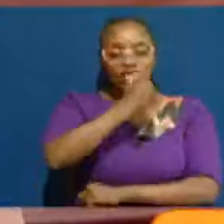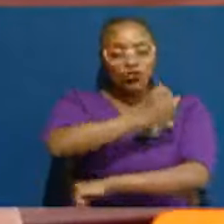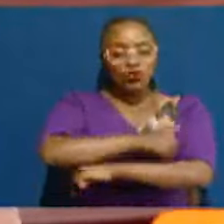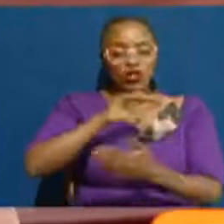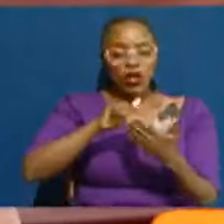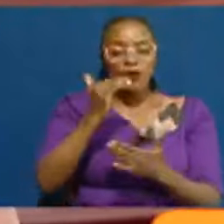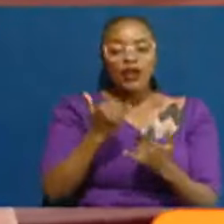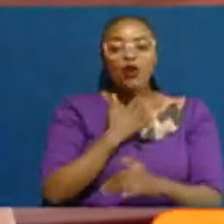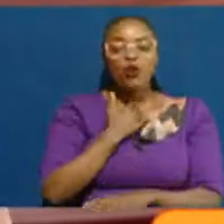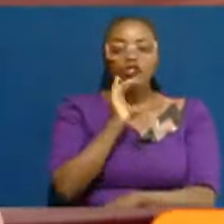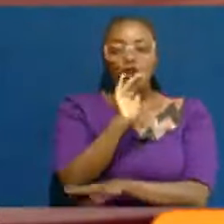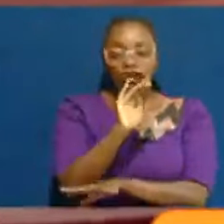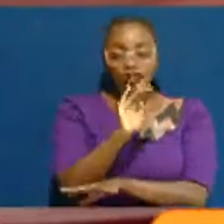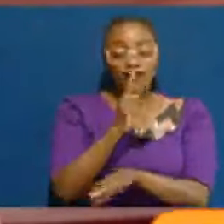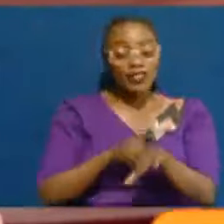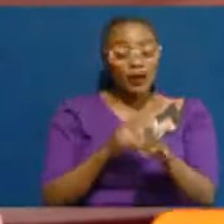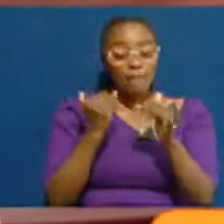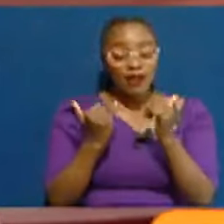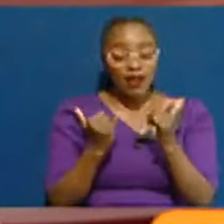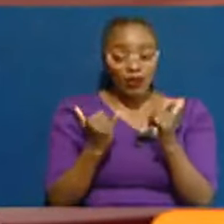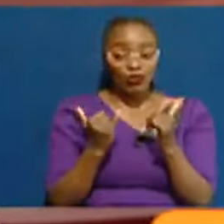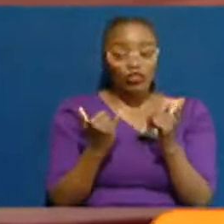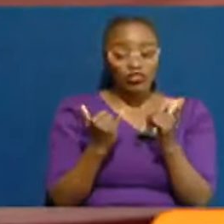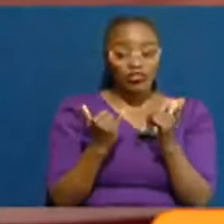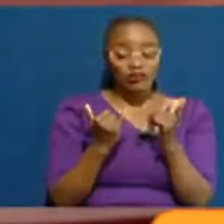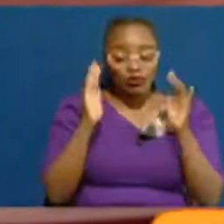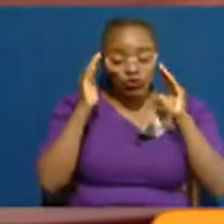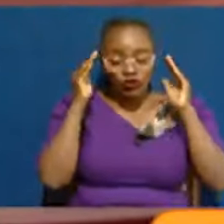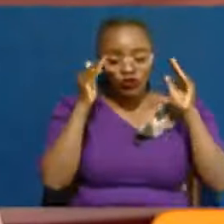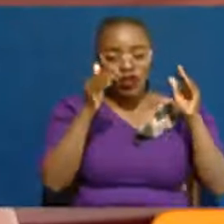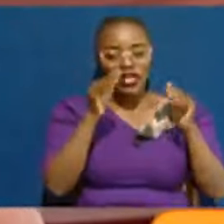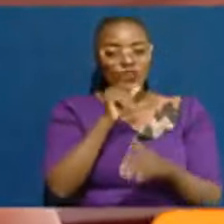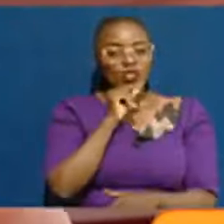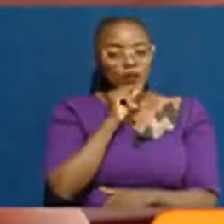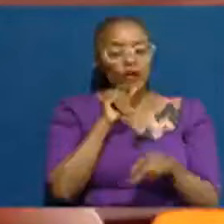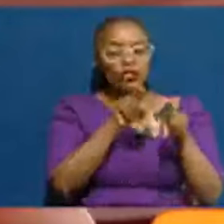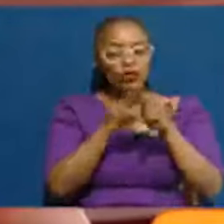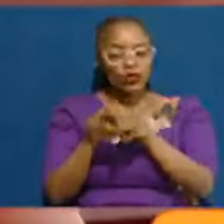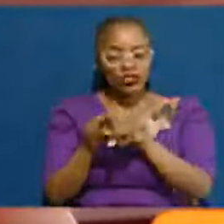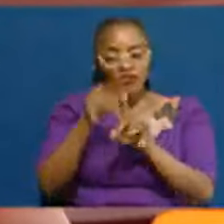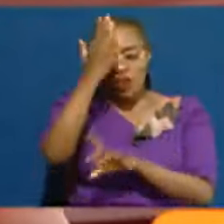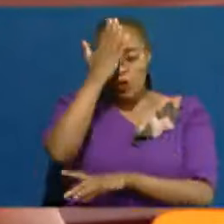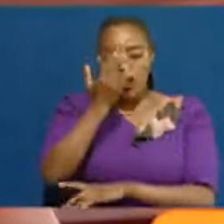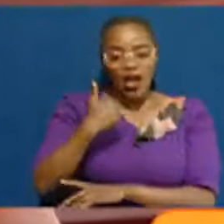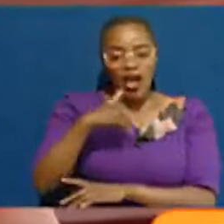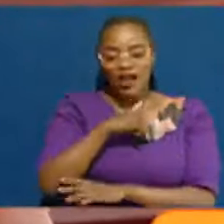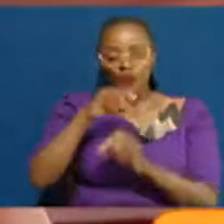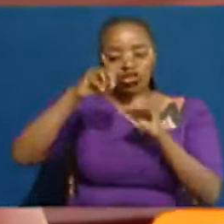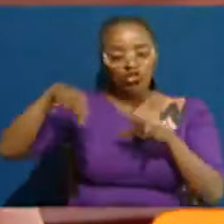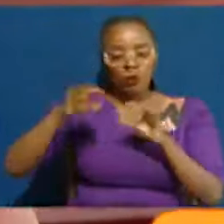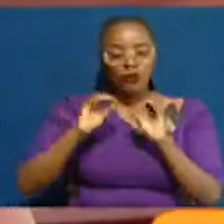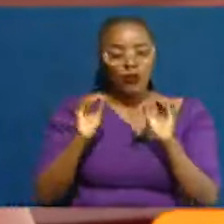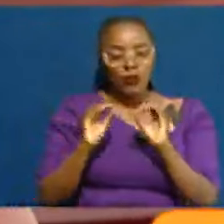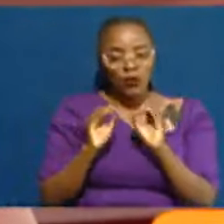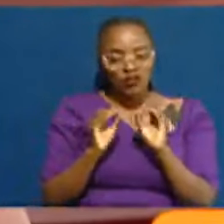I want to urge that it is time to also now look at the boys, just so that we don't drop in